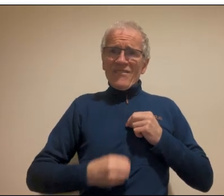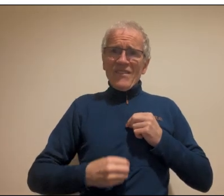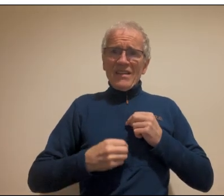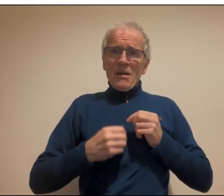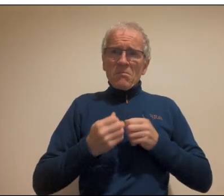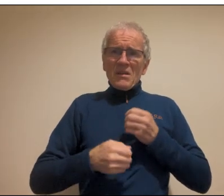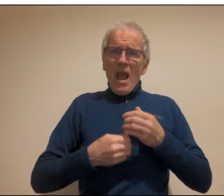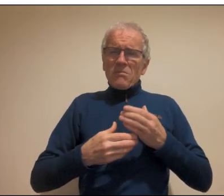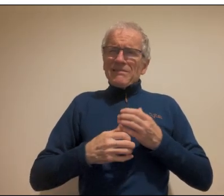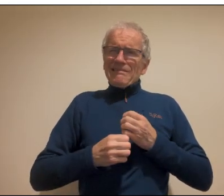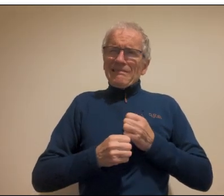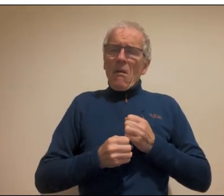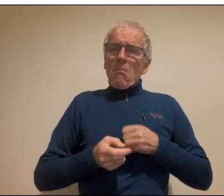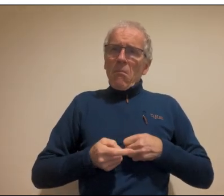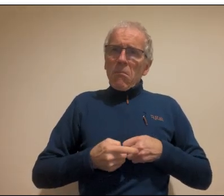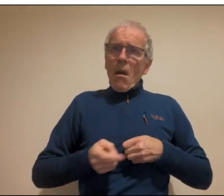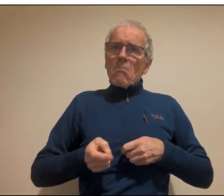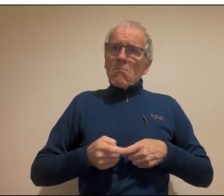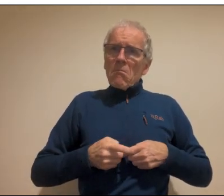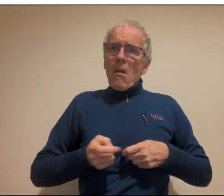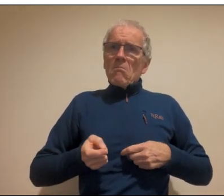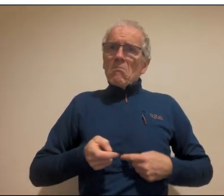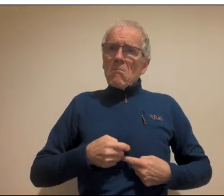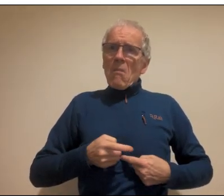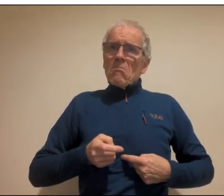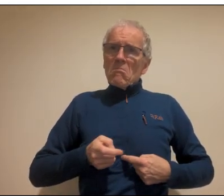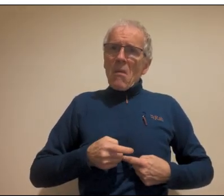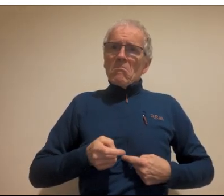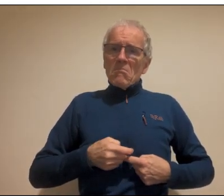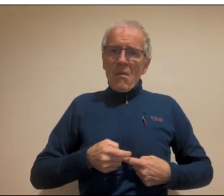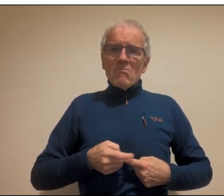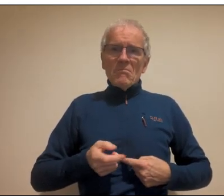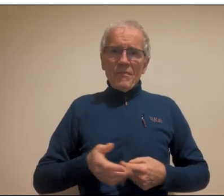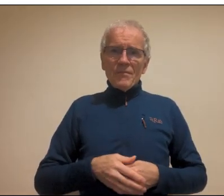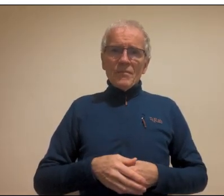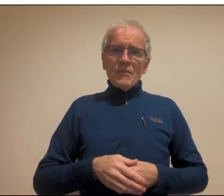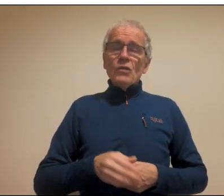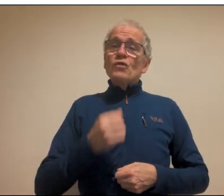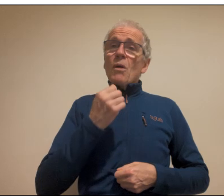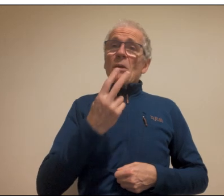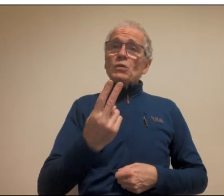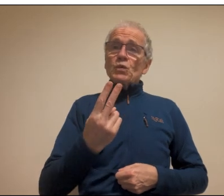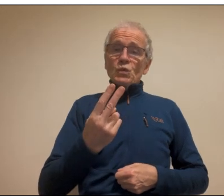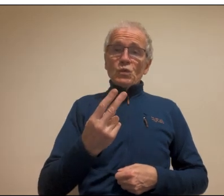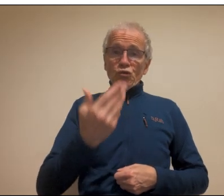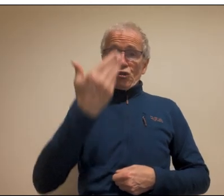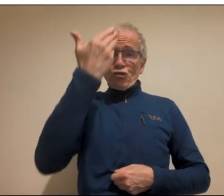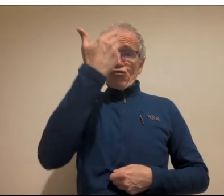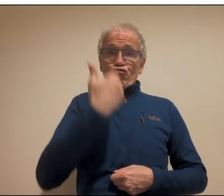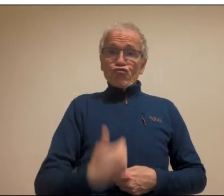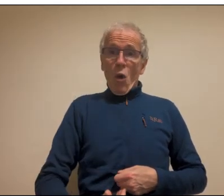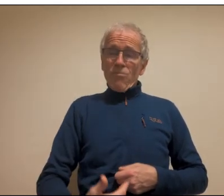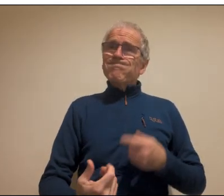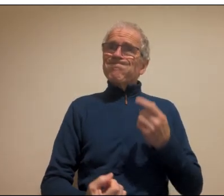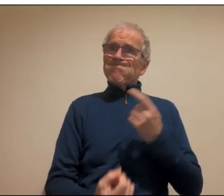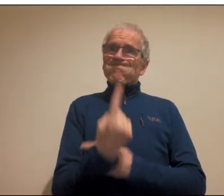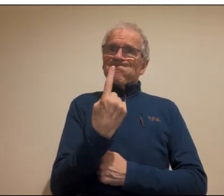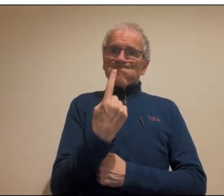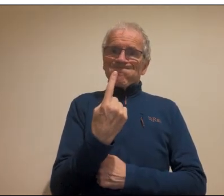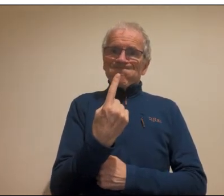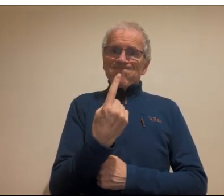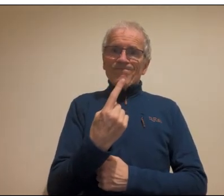Strokes occur when the supply of blood to the brain is reduced or blocked completely, which prevents brain tissue from getting oxygen